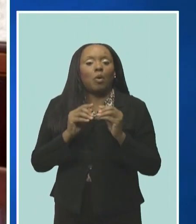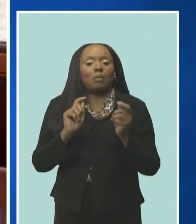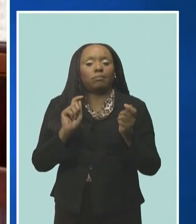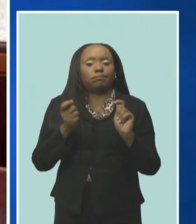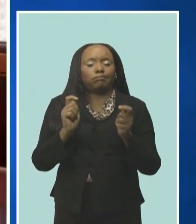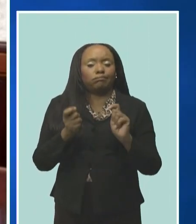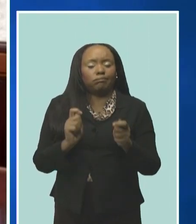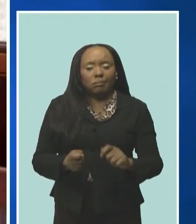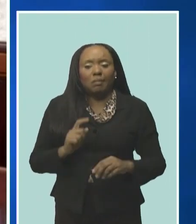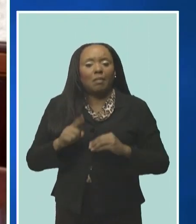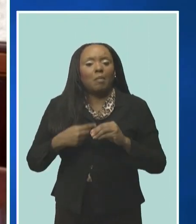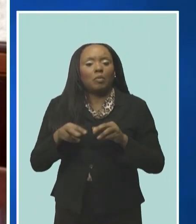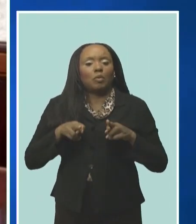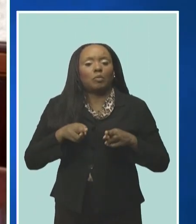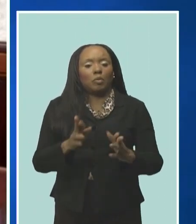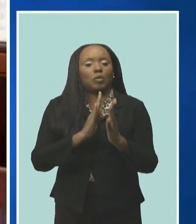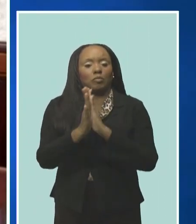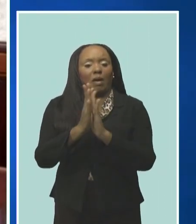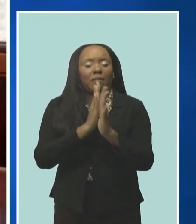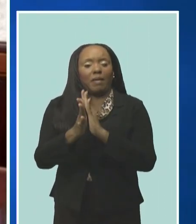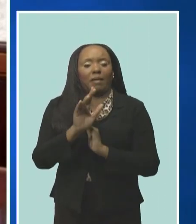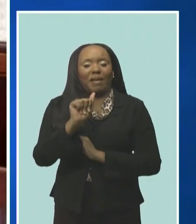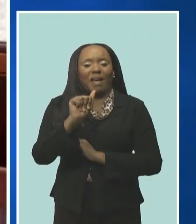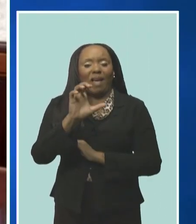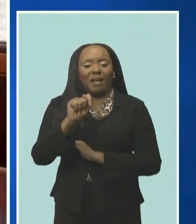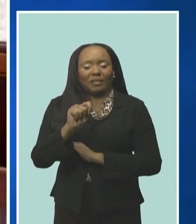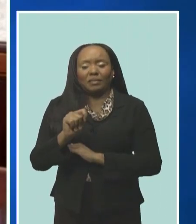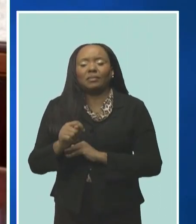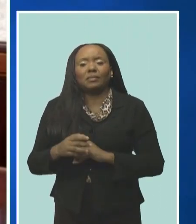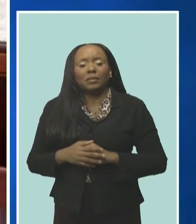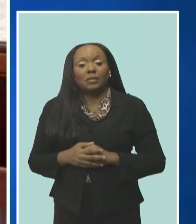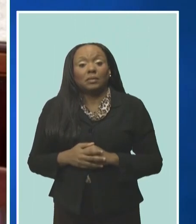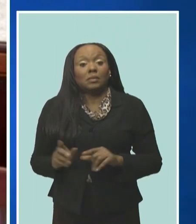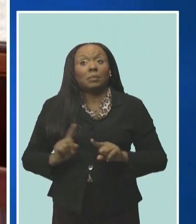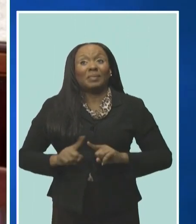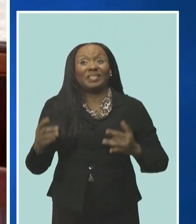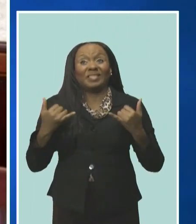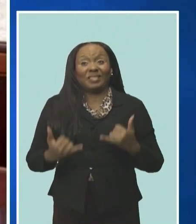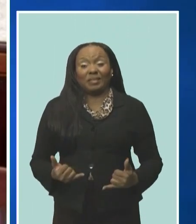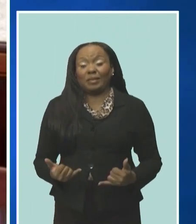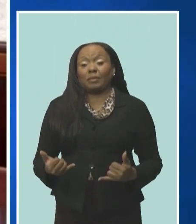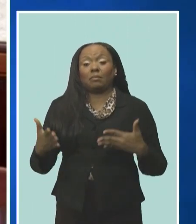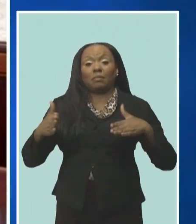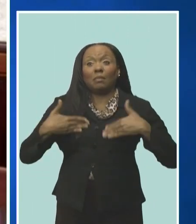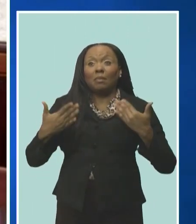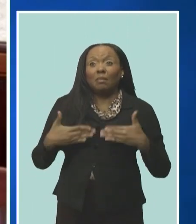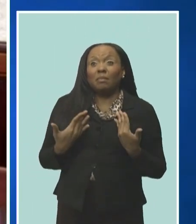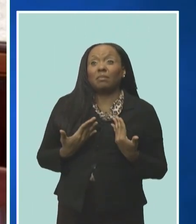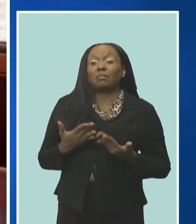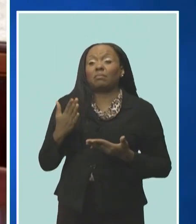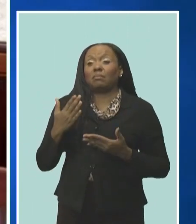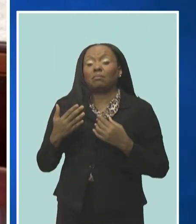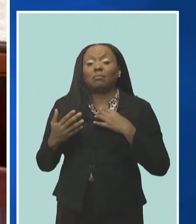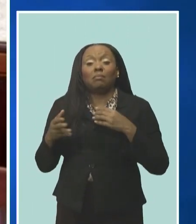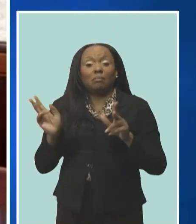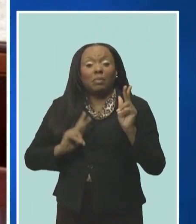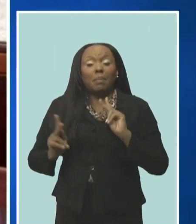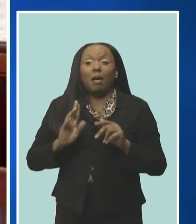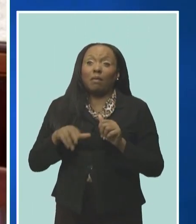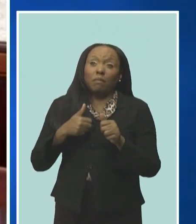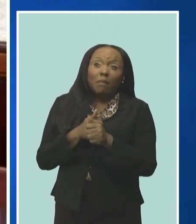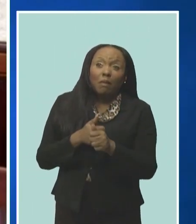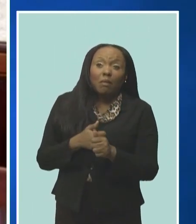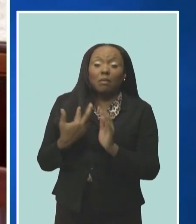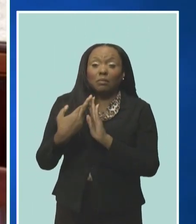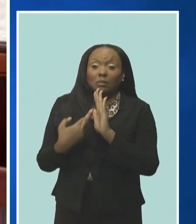of certainly the Road Traffic Act. But I am happy that there has been a certain level of compliance by the general